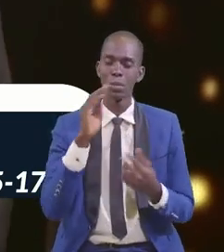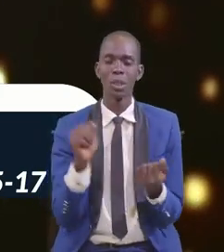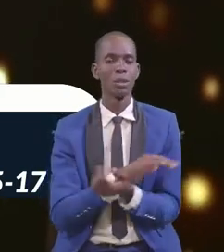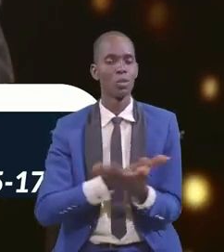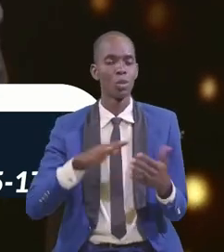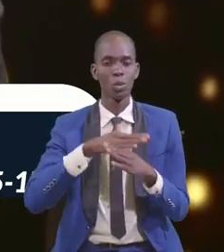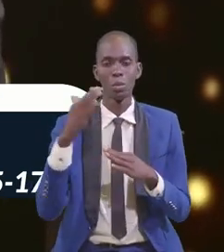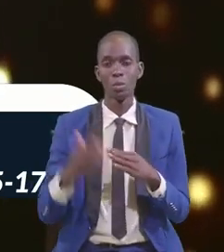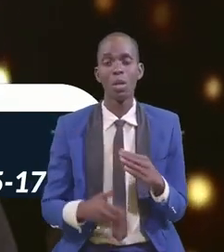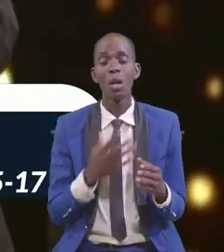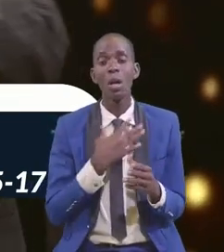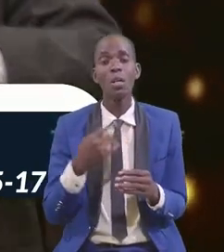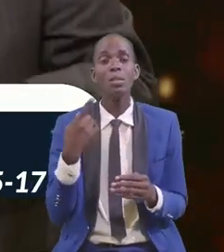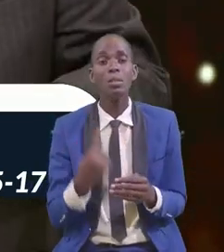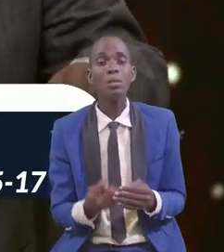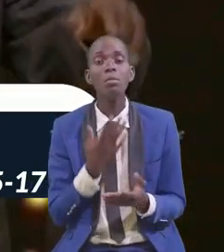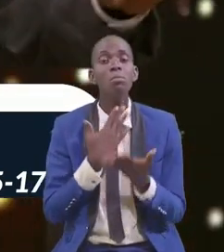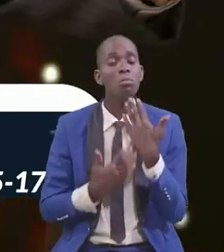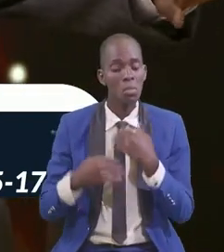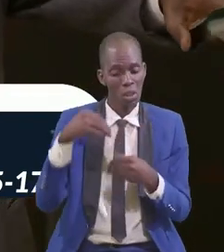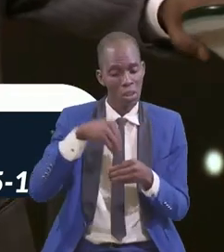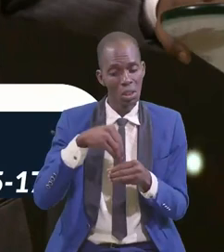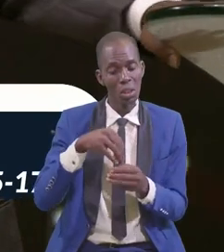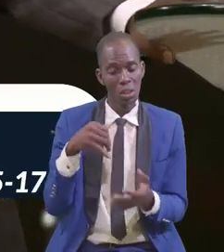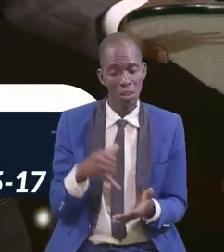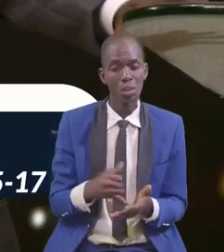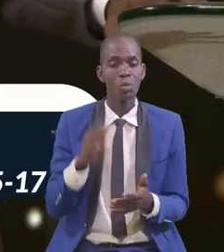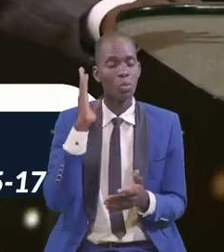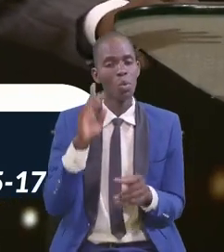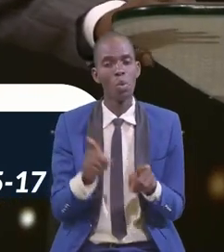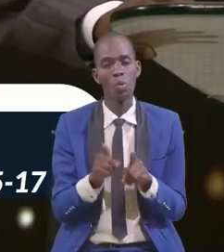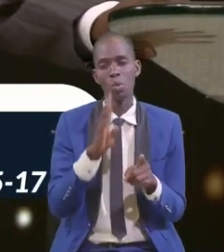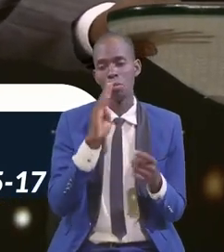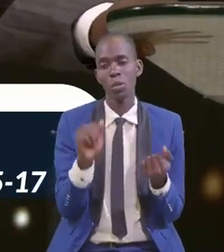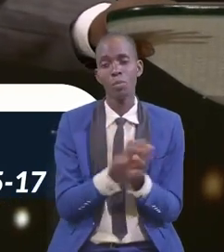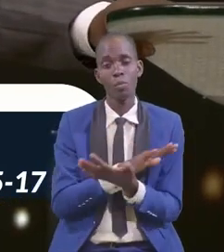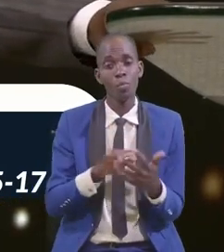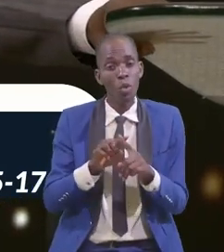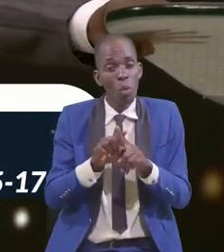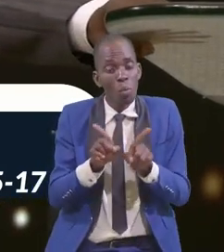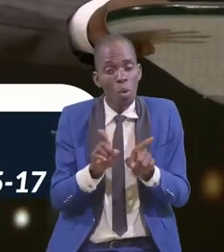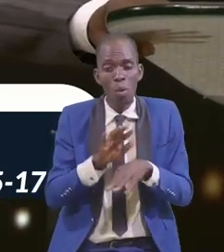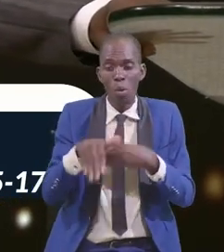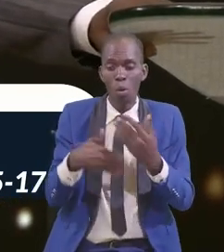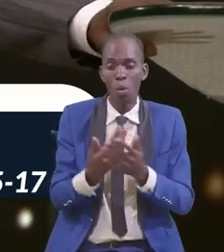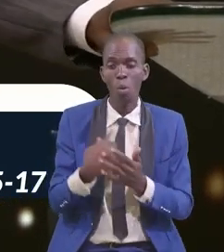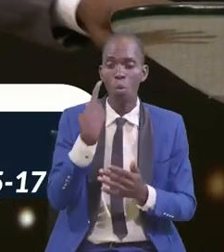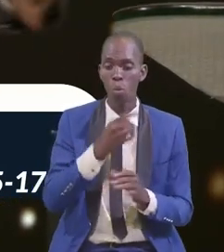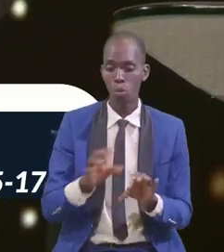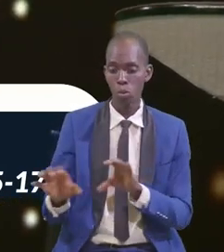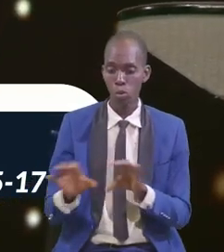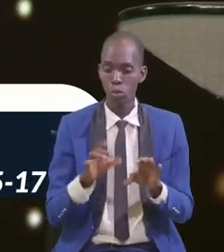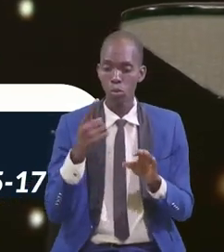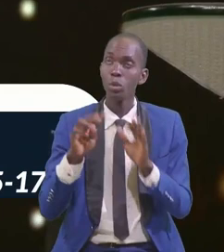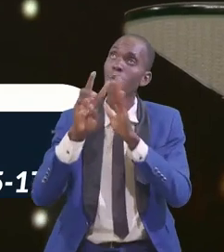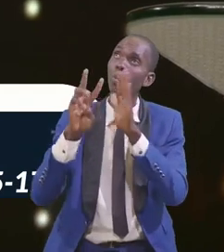loss thereof, and the glory thereof. But only those that do the will of God will